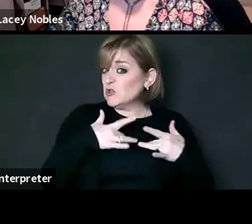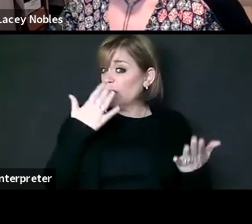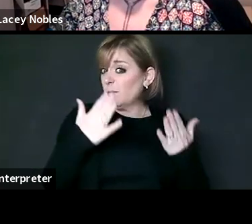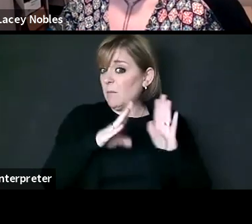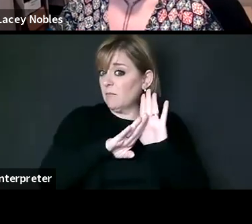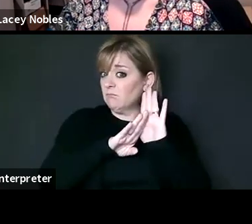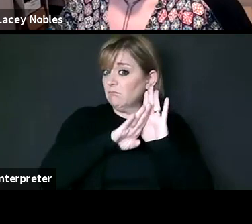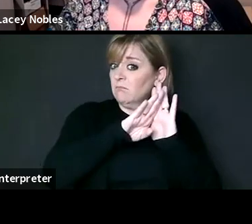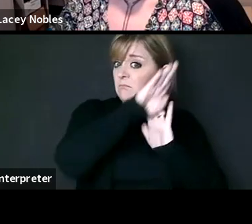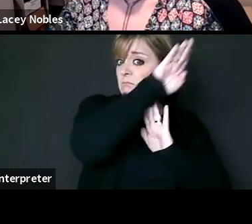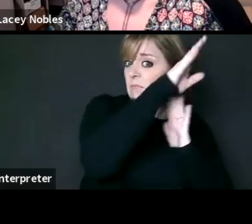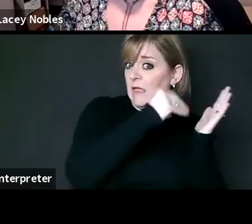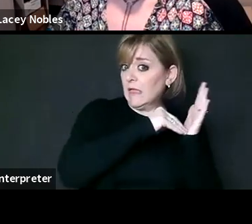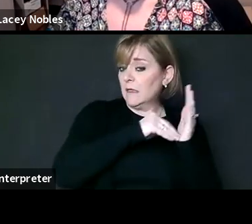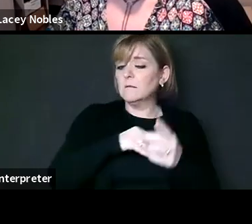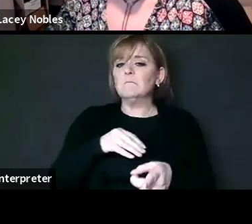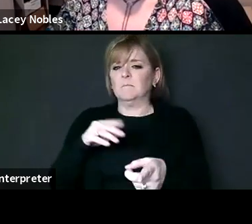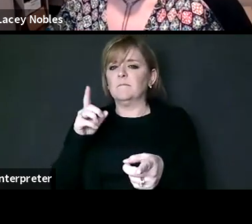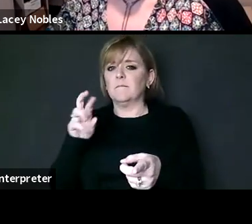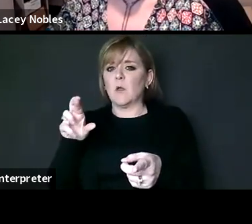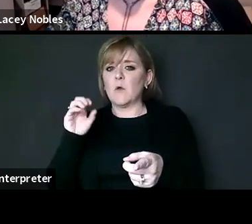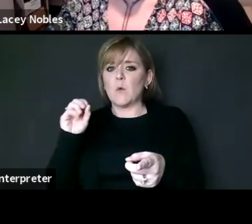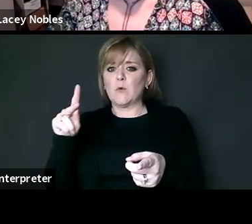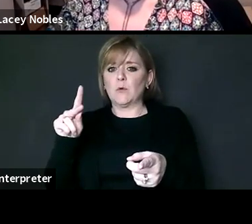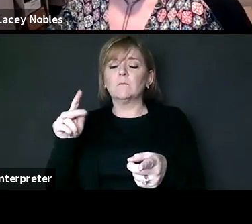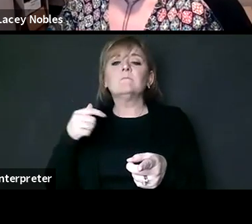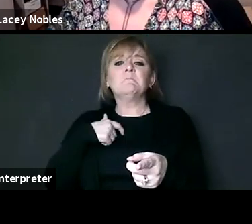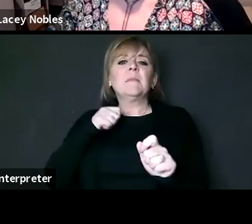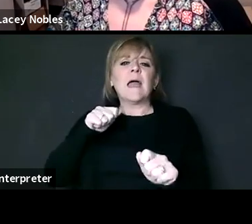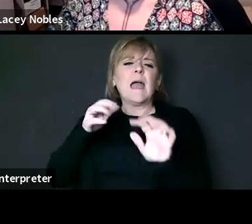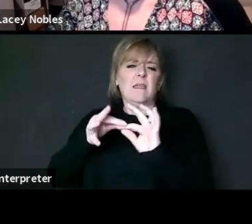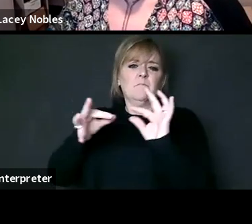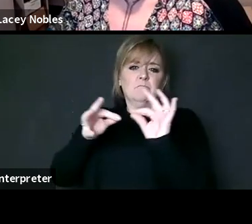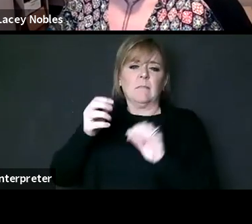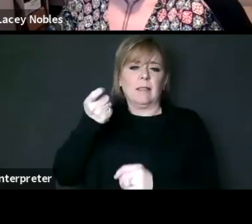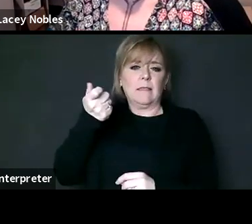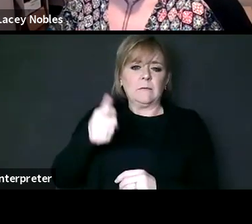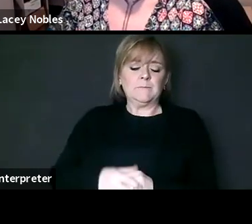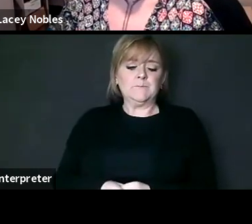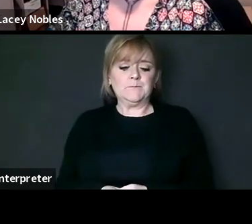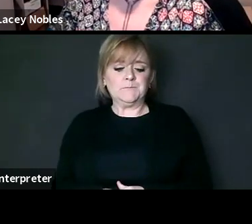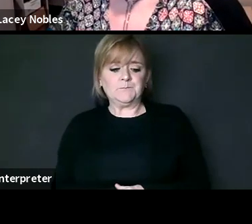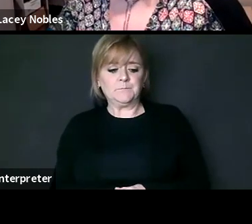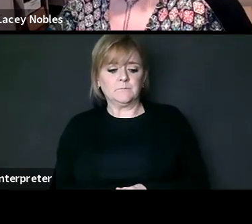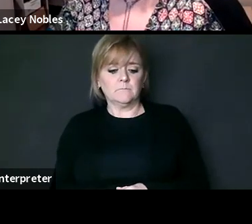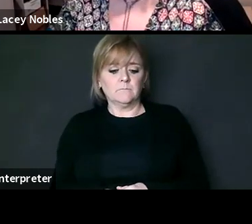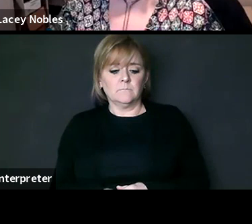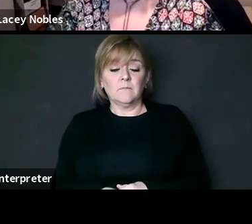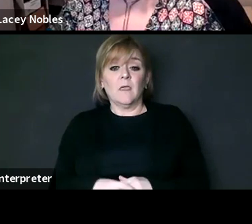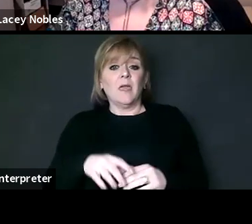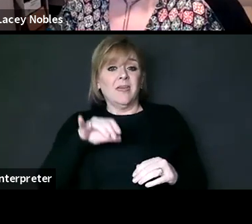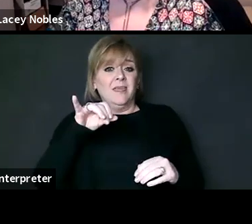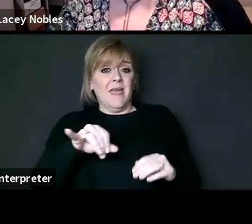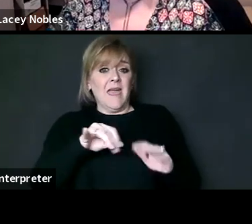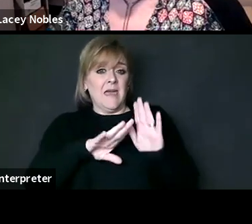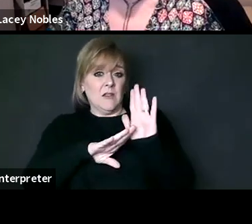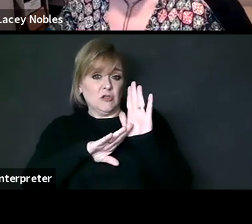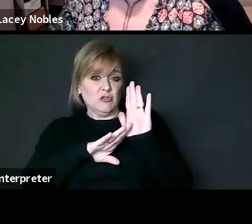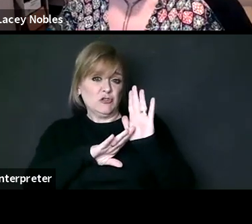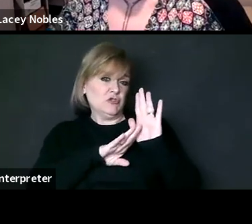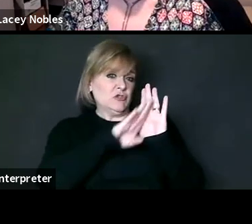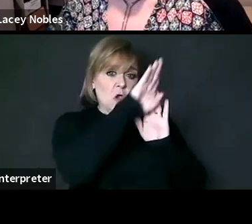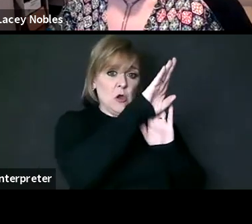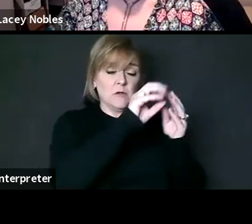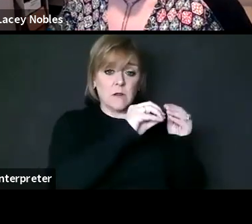Dr. Cook, we want to speak to that one? I can talk to that about that a little bit. The surge number is it looks like